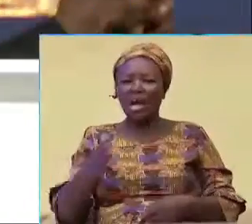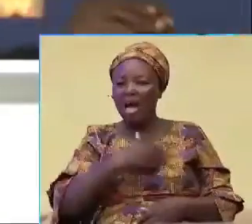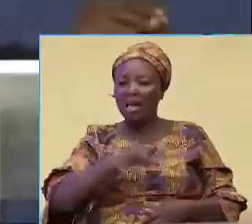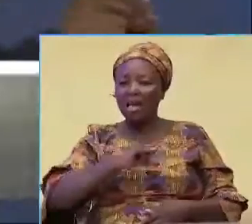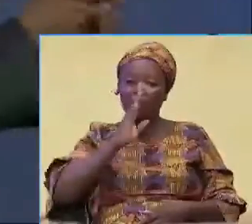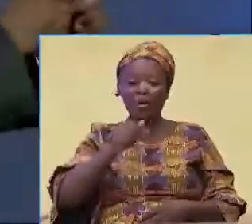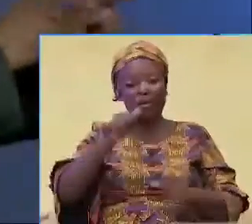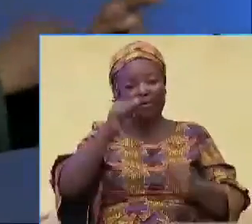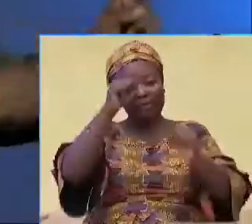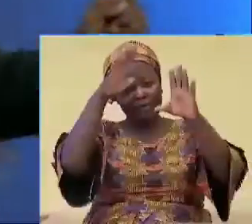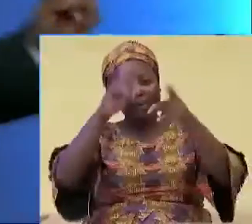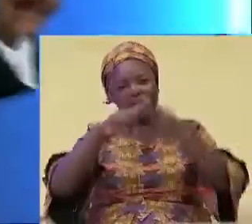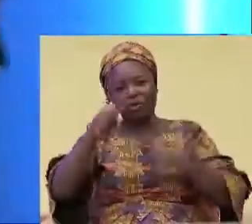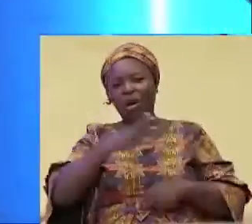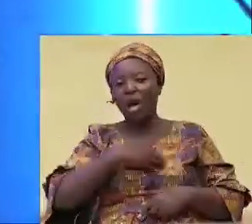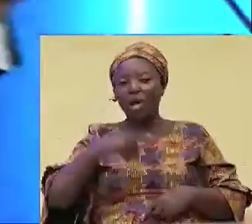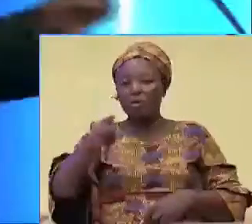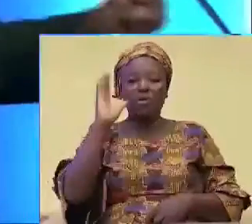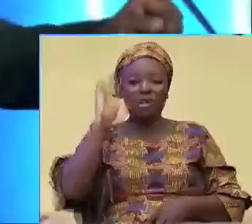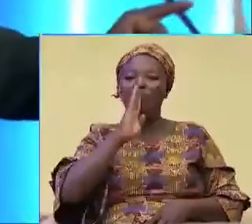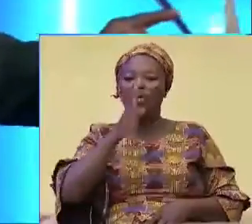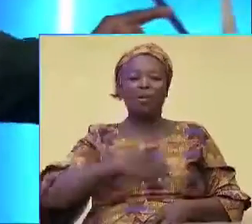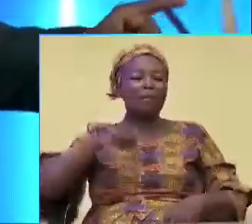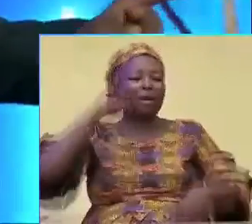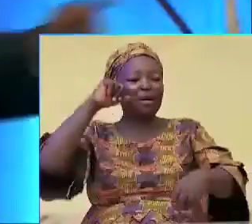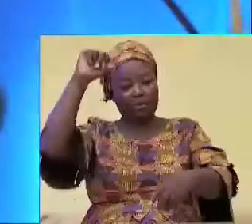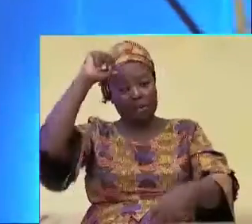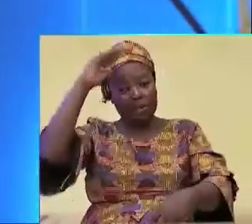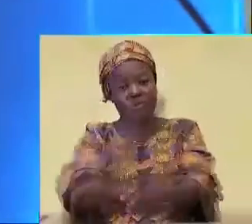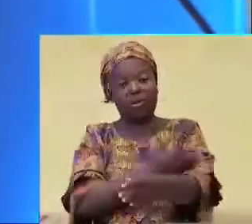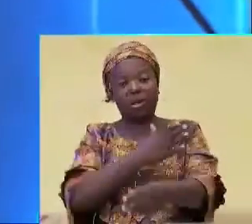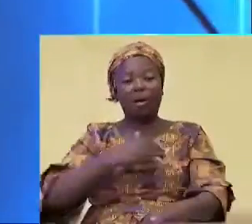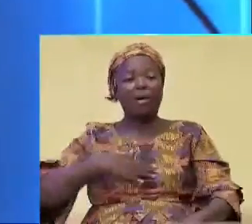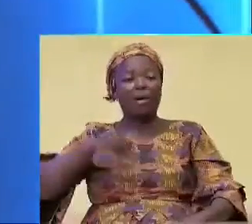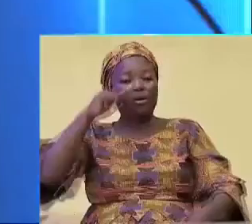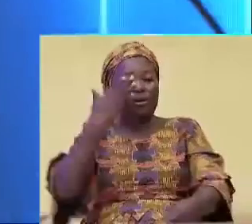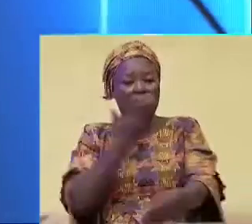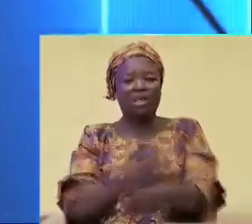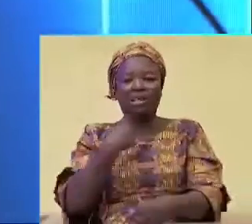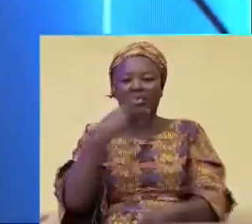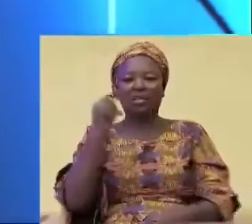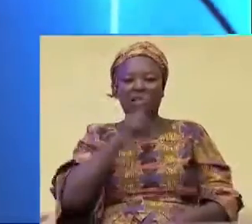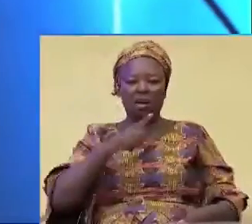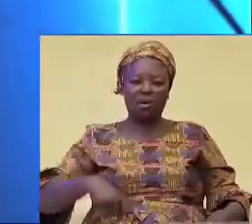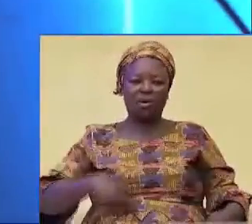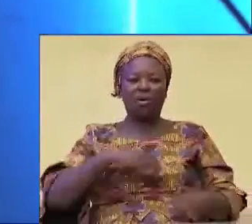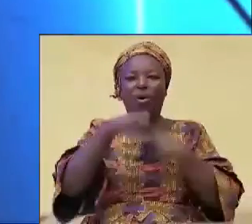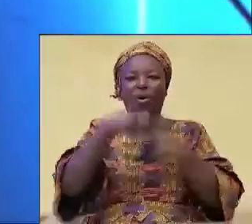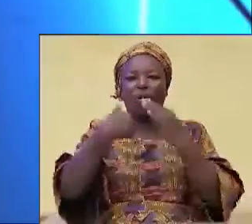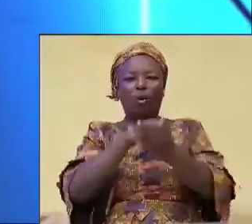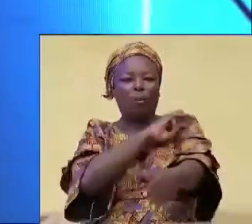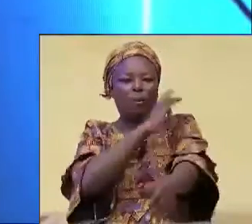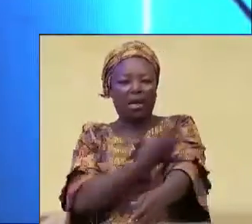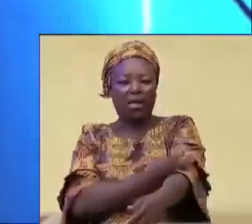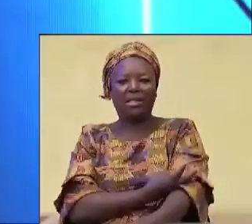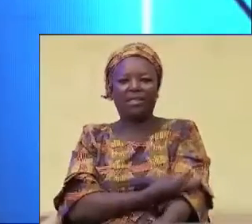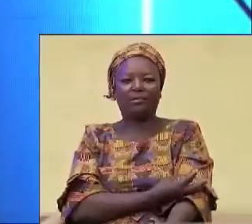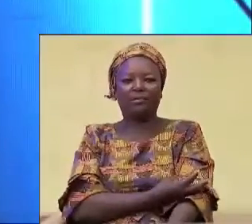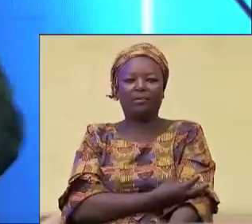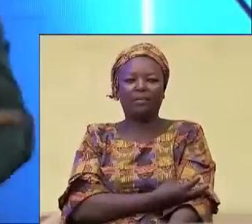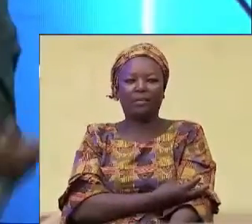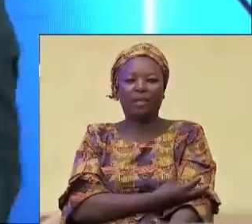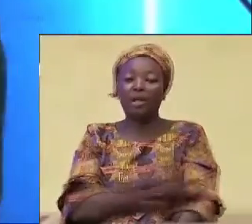unto you, and ye shall be my sons and my daughters, says the Lord